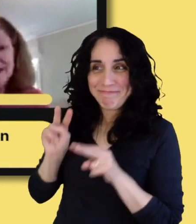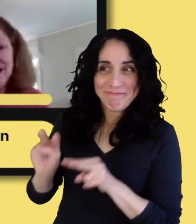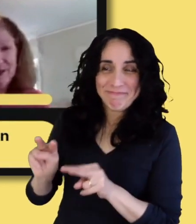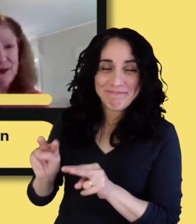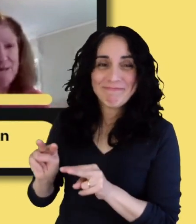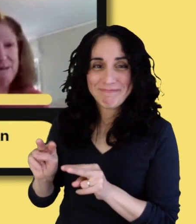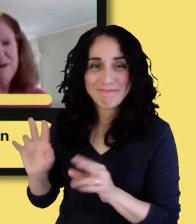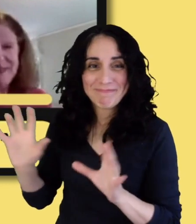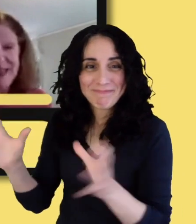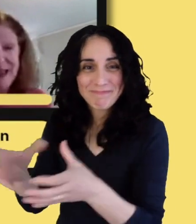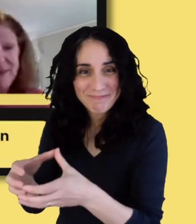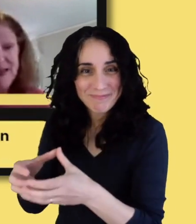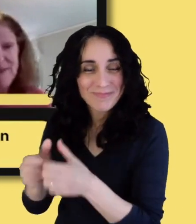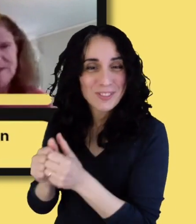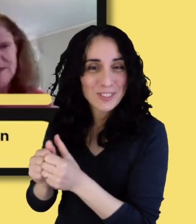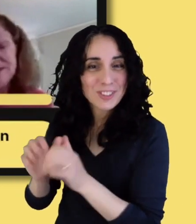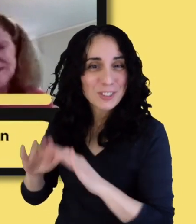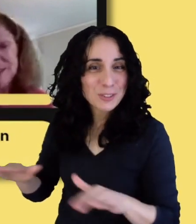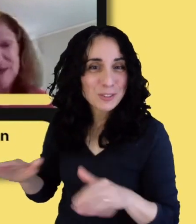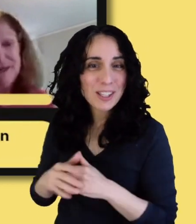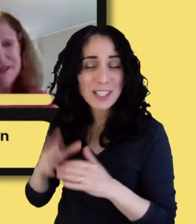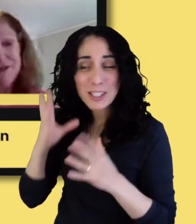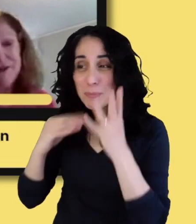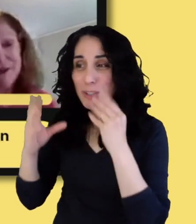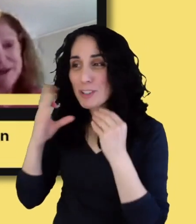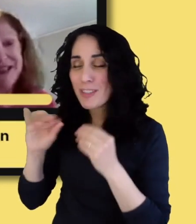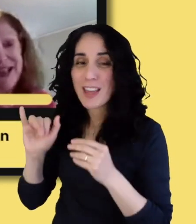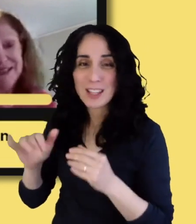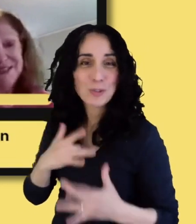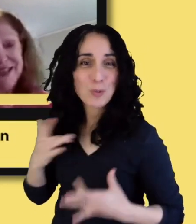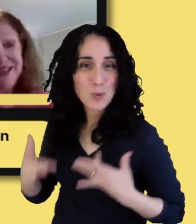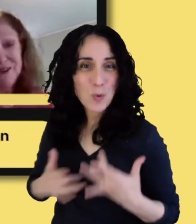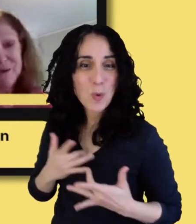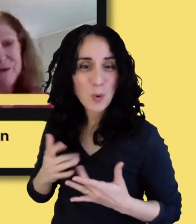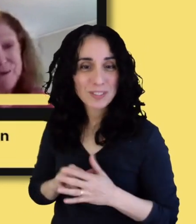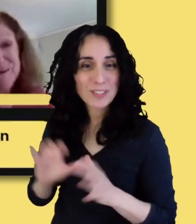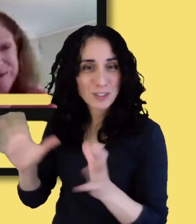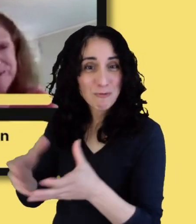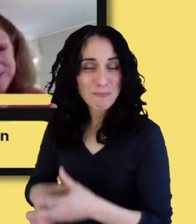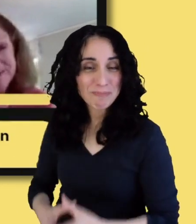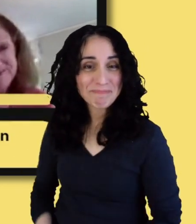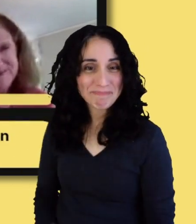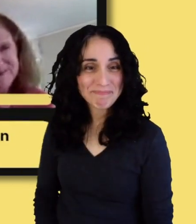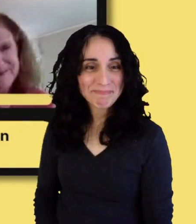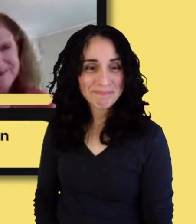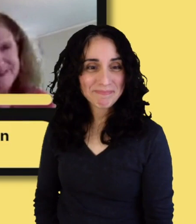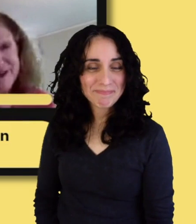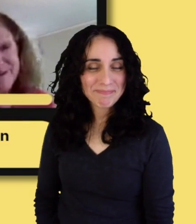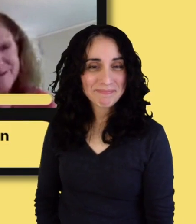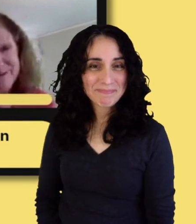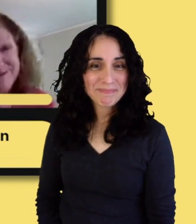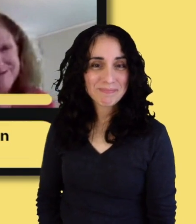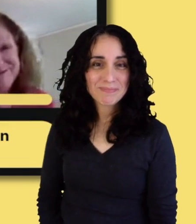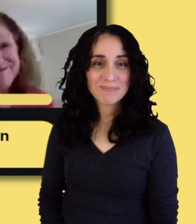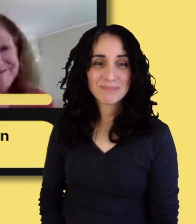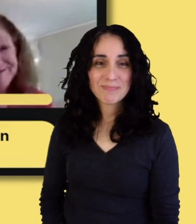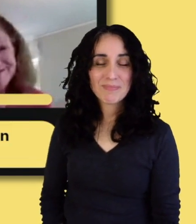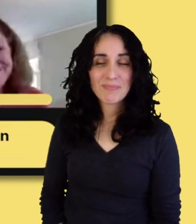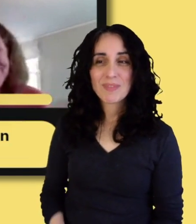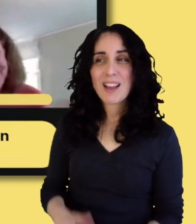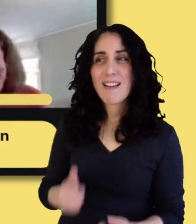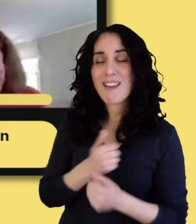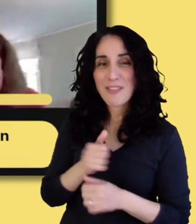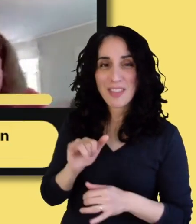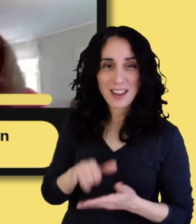children together and be with them and be able to just experience the joy of learning as a group. I love So that. Robin just